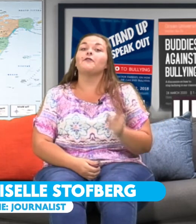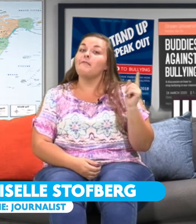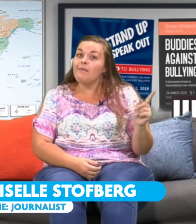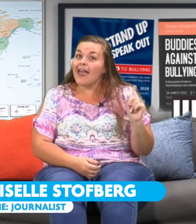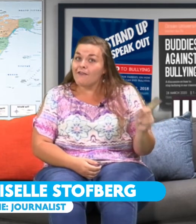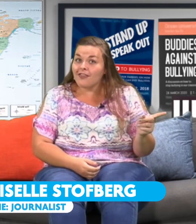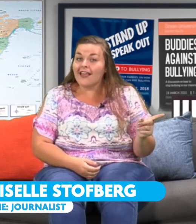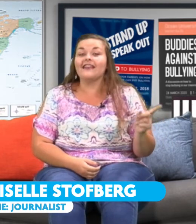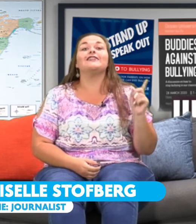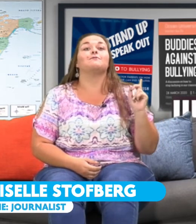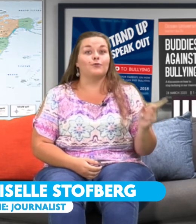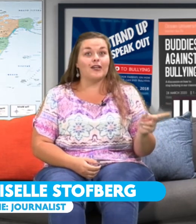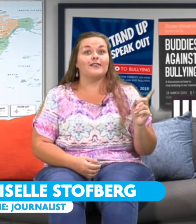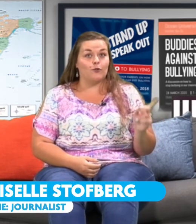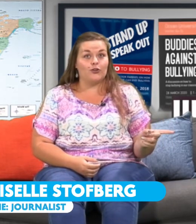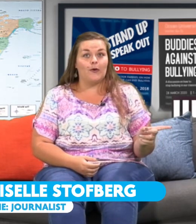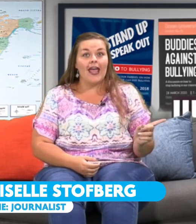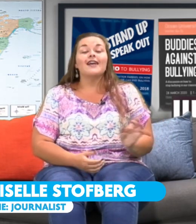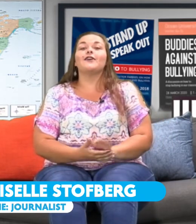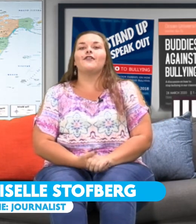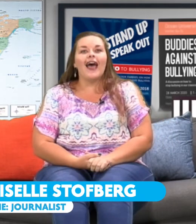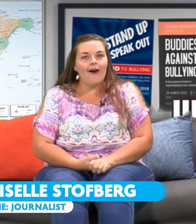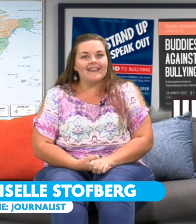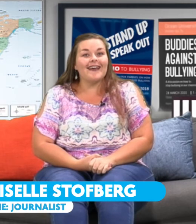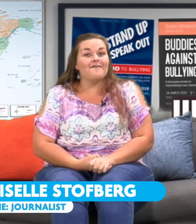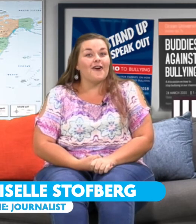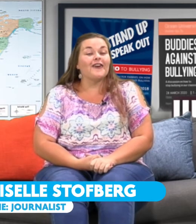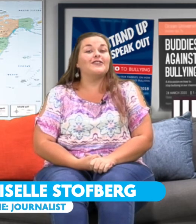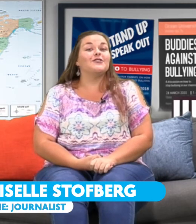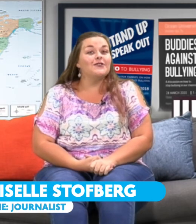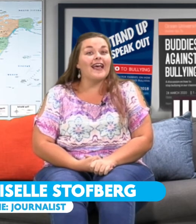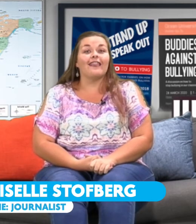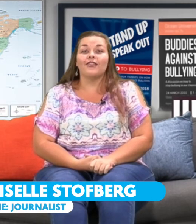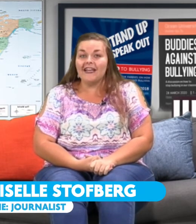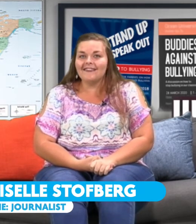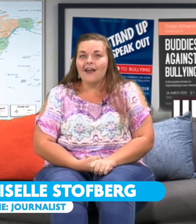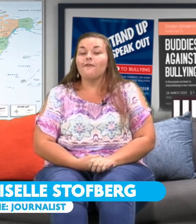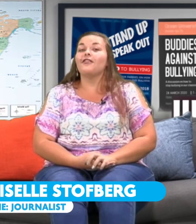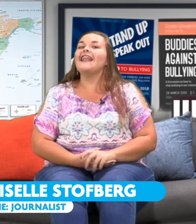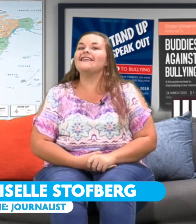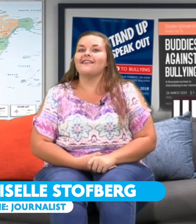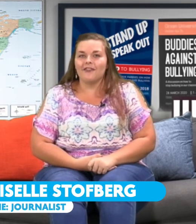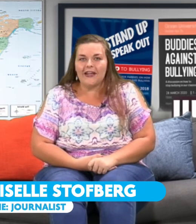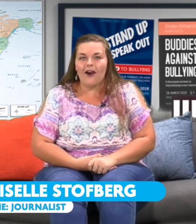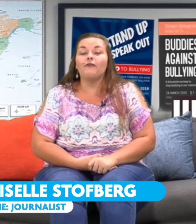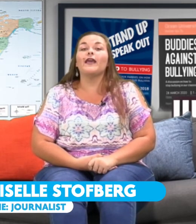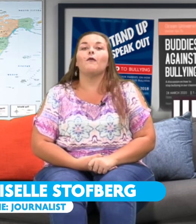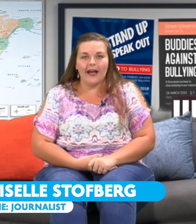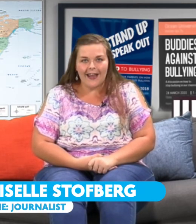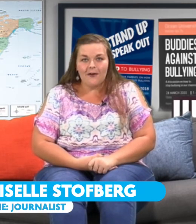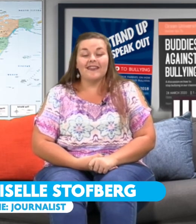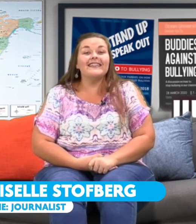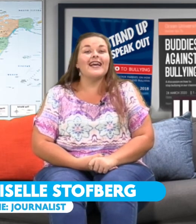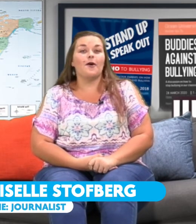going to remember everything that Teacher Mutsa taught you. So now it's time for our grade 2s and 3s for their lesson 3 of week